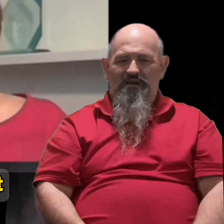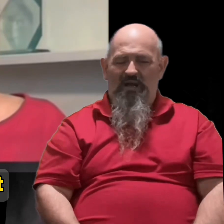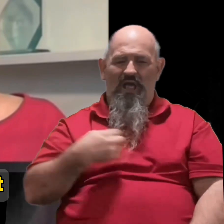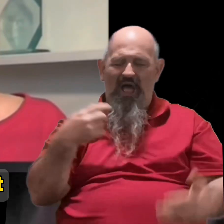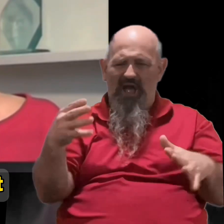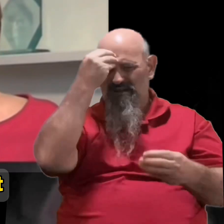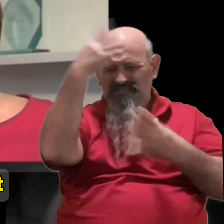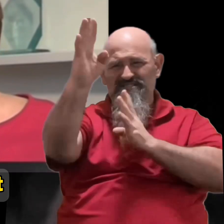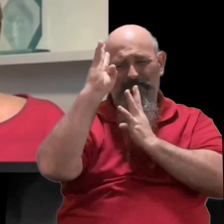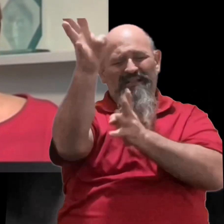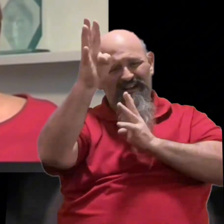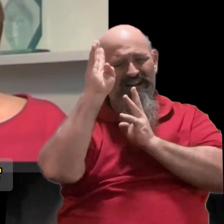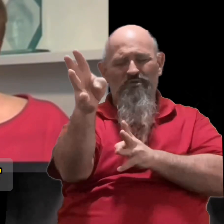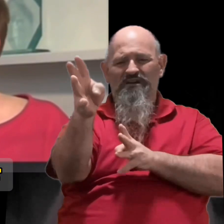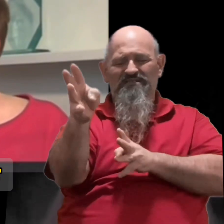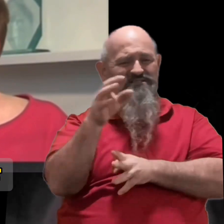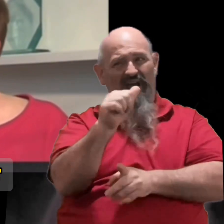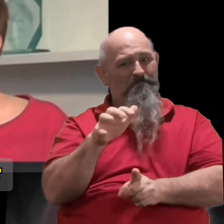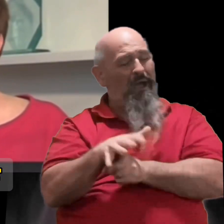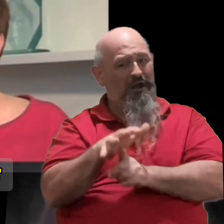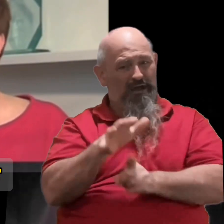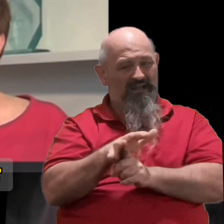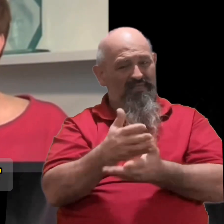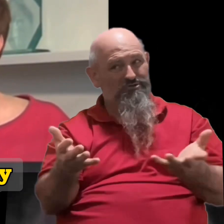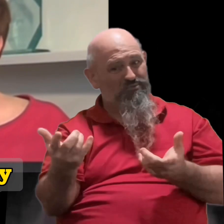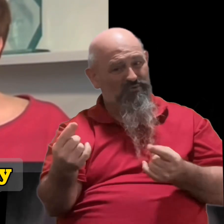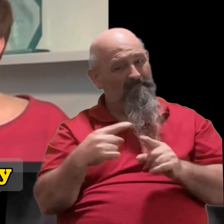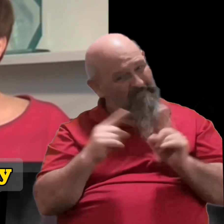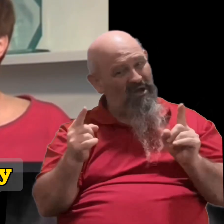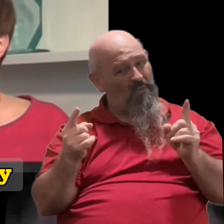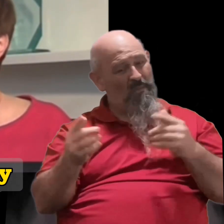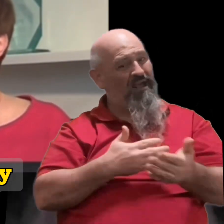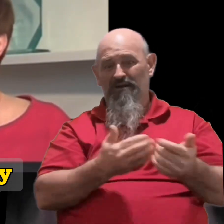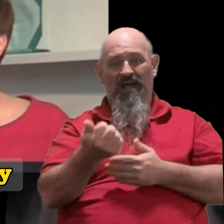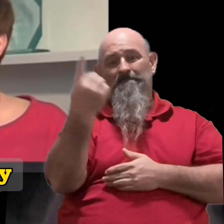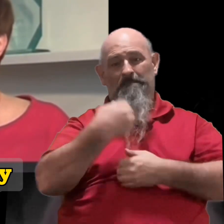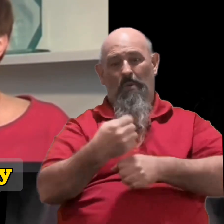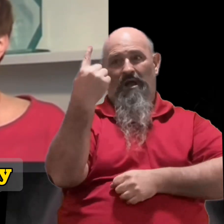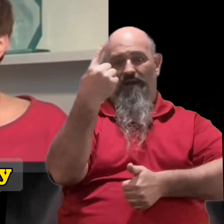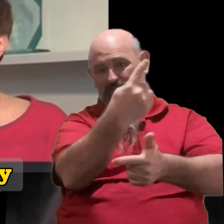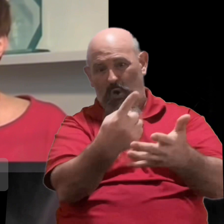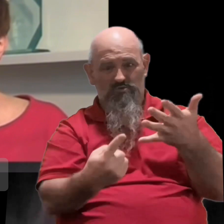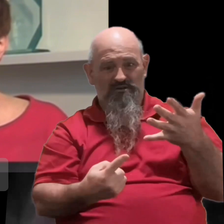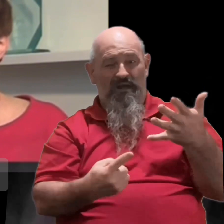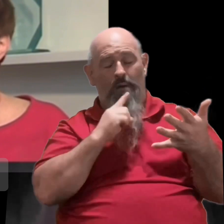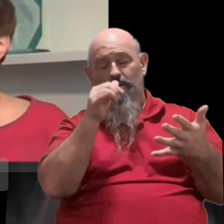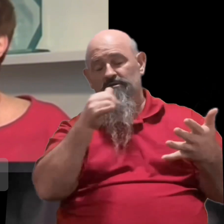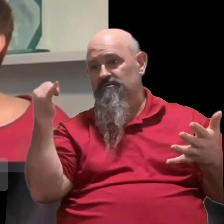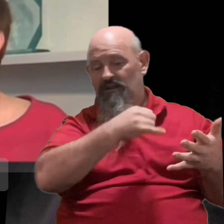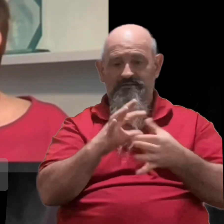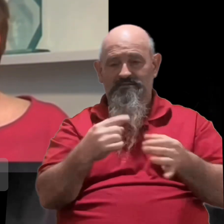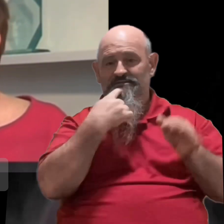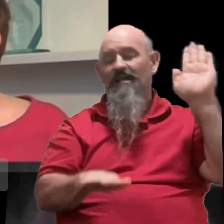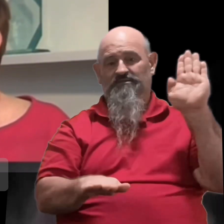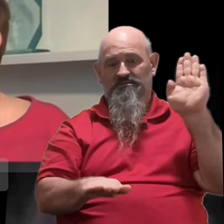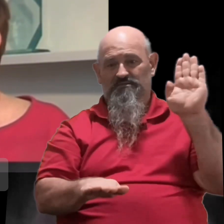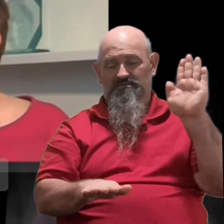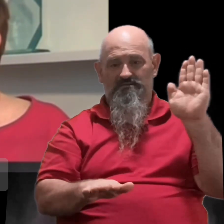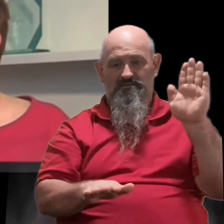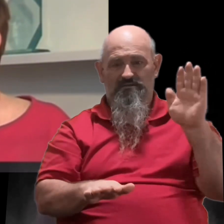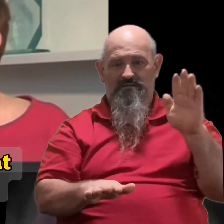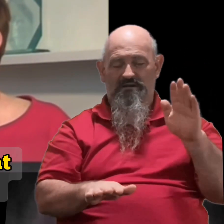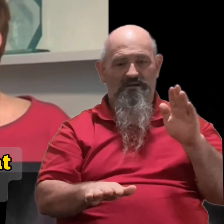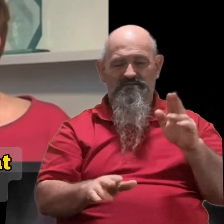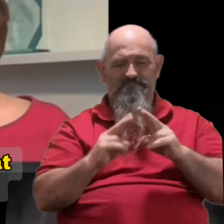we have to speak out. And it's not a popular thing to do, but whenever anybody makes one of these absolutely ludicrous